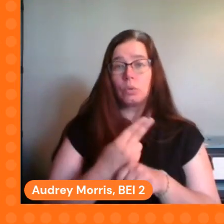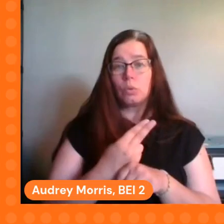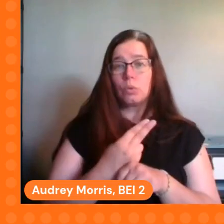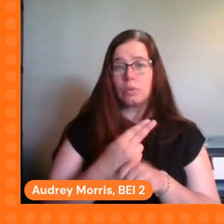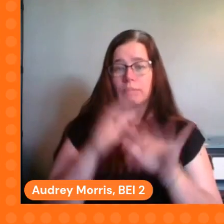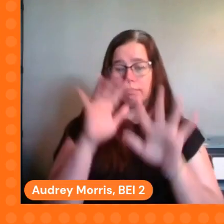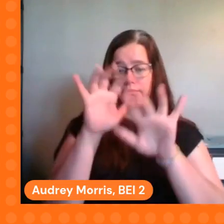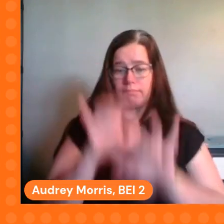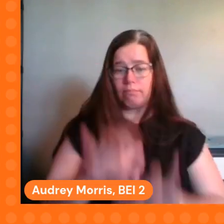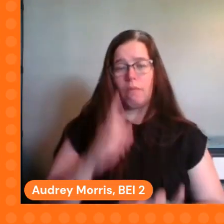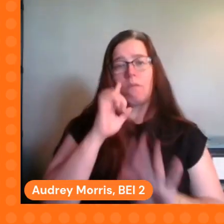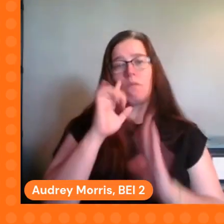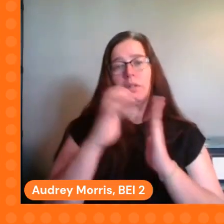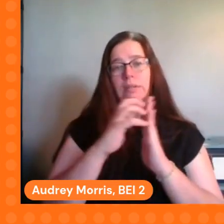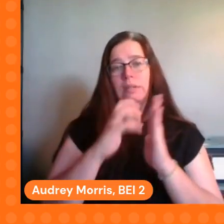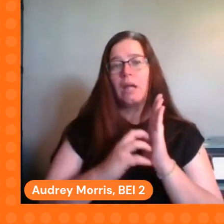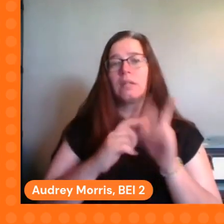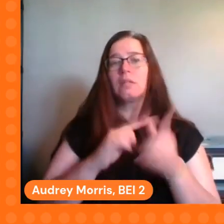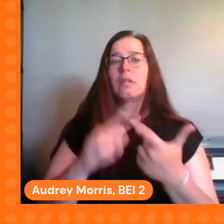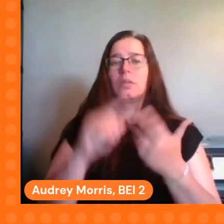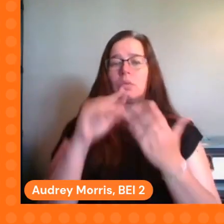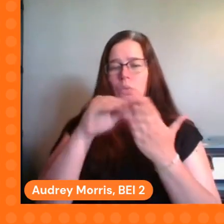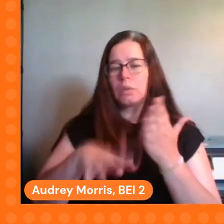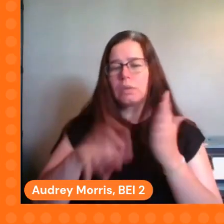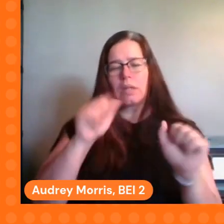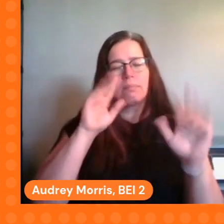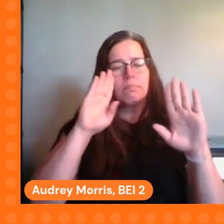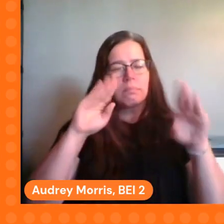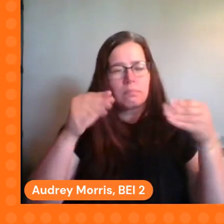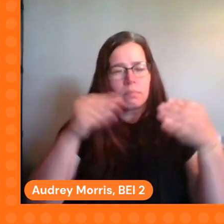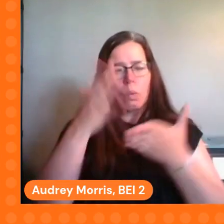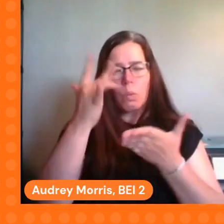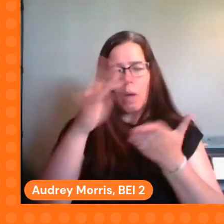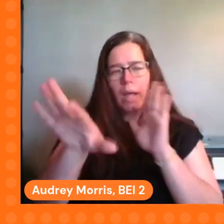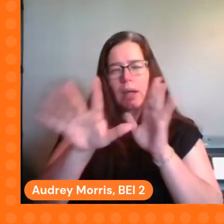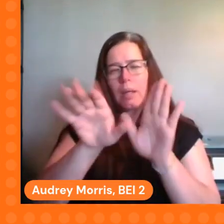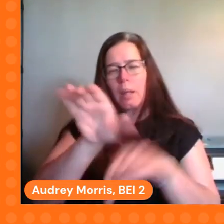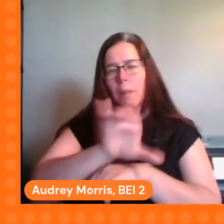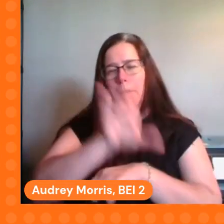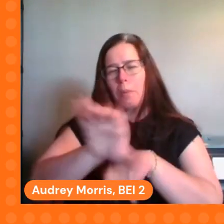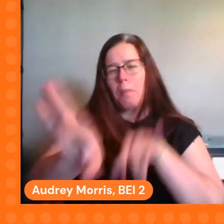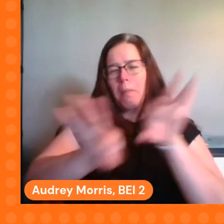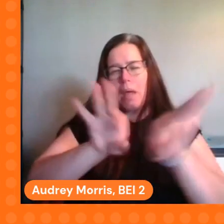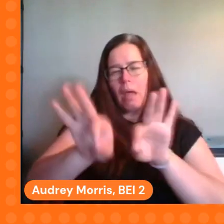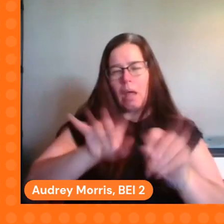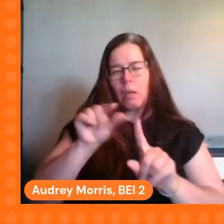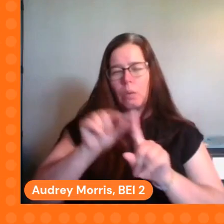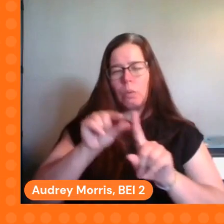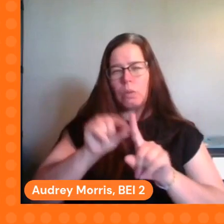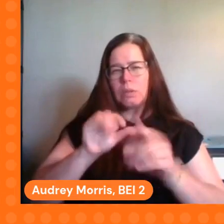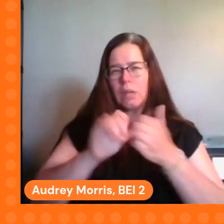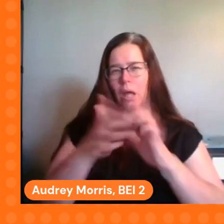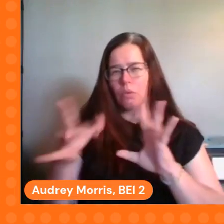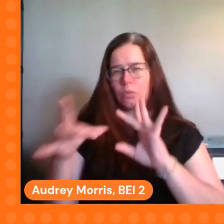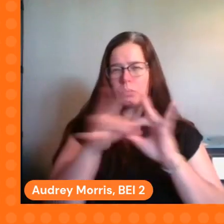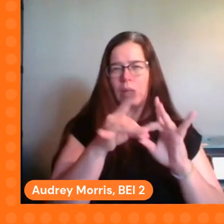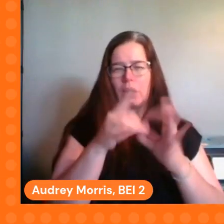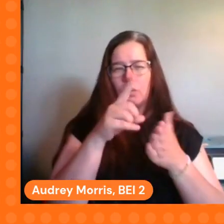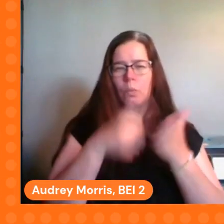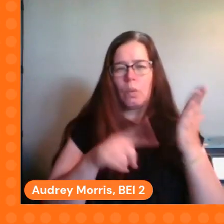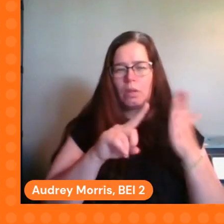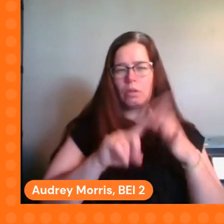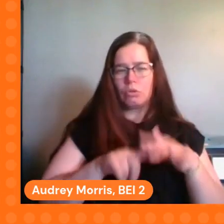text, the students can drill in and see, well, why is the computer picking each word? And how does that relate to the text that they gave it in the